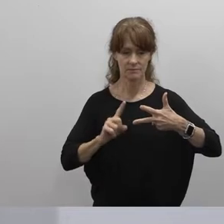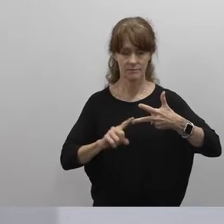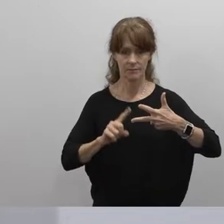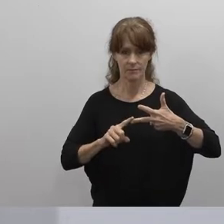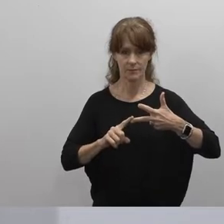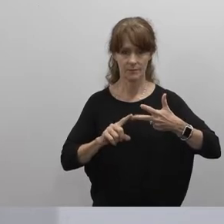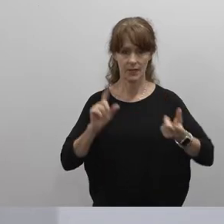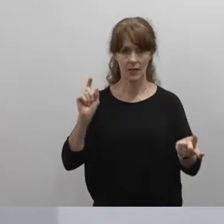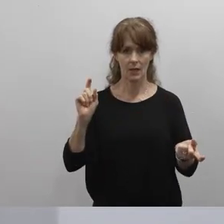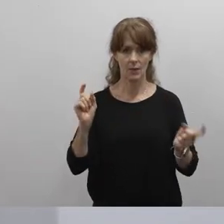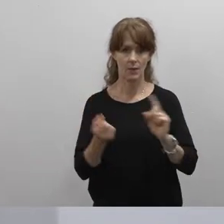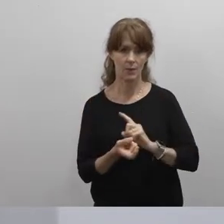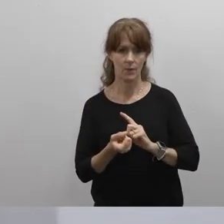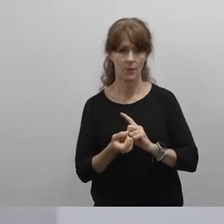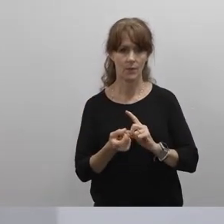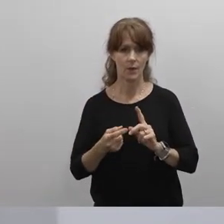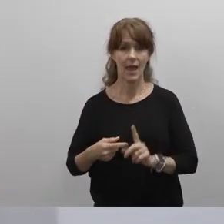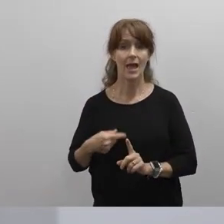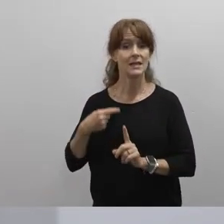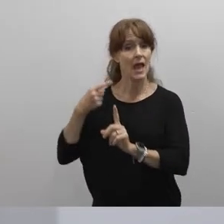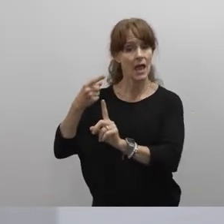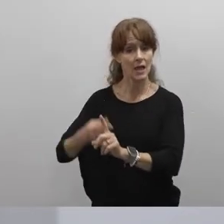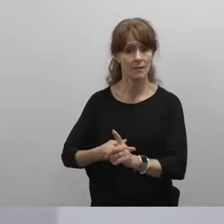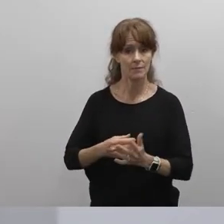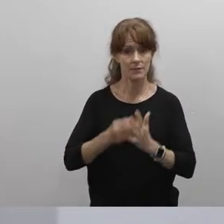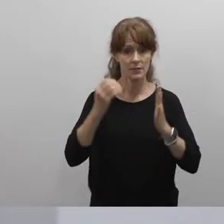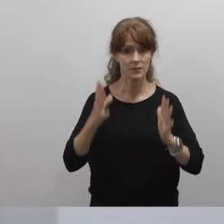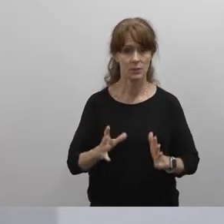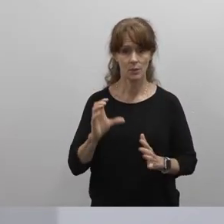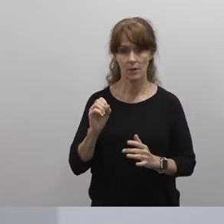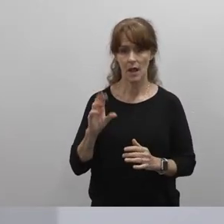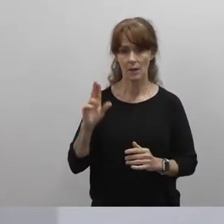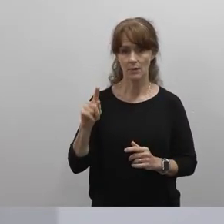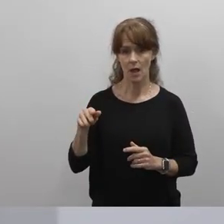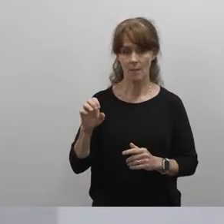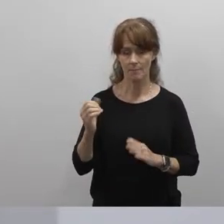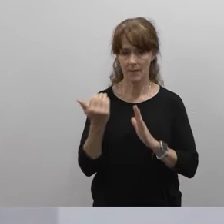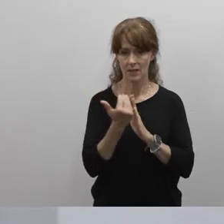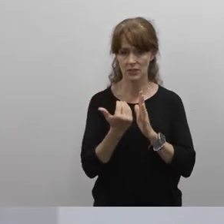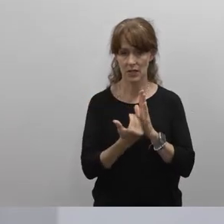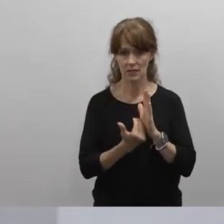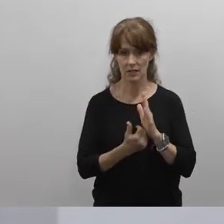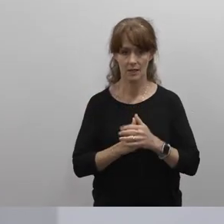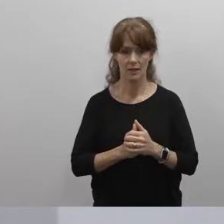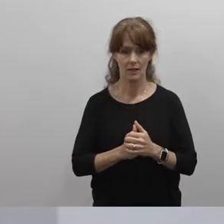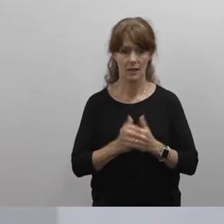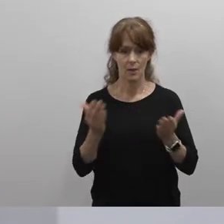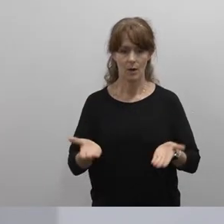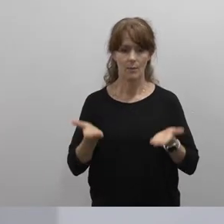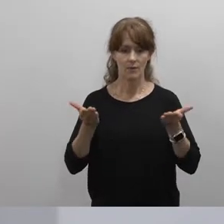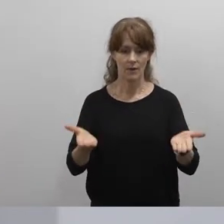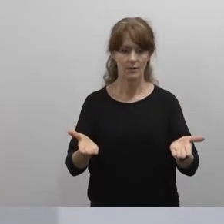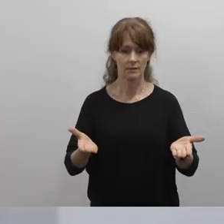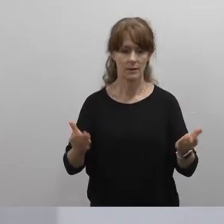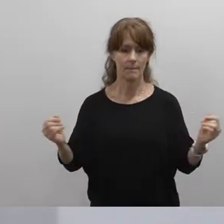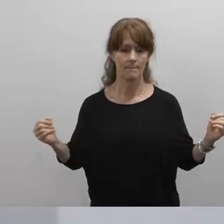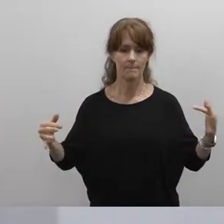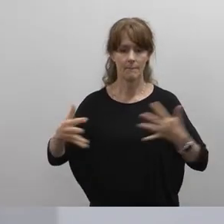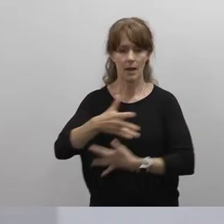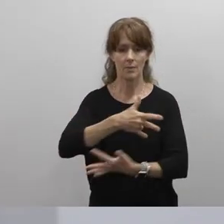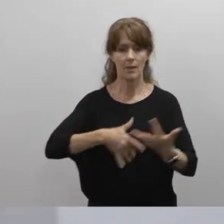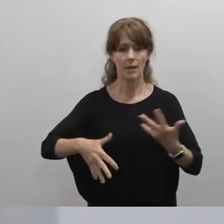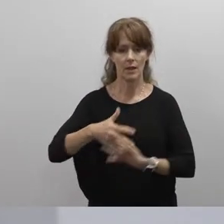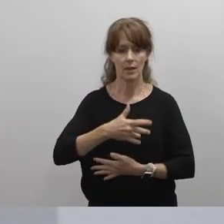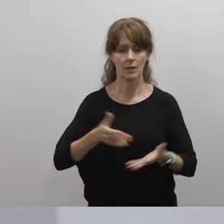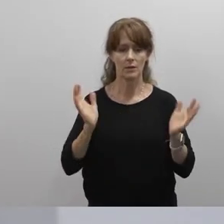making a transition as of next month to a student outcome focused agenda format. And so I want to provide some public opportunity